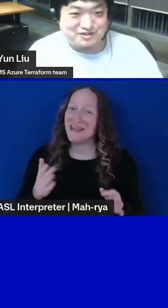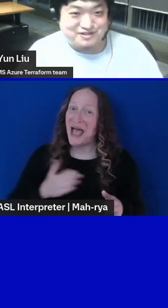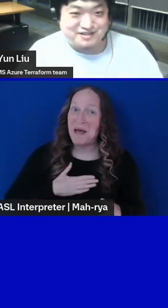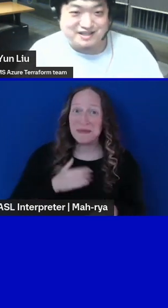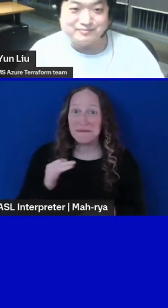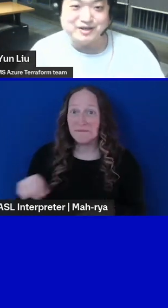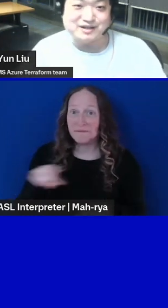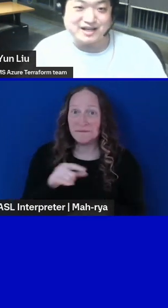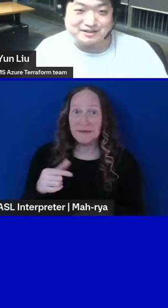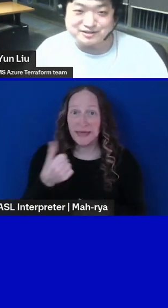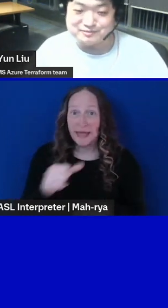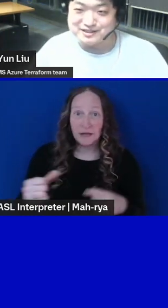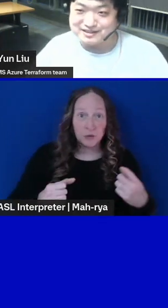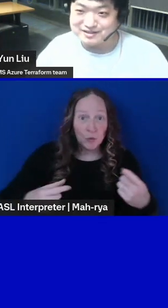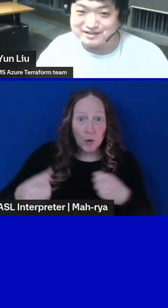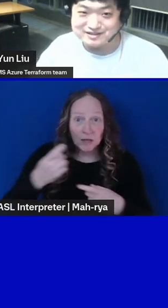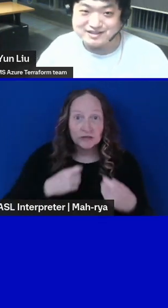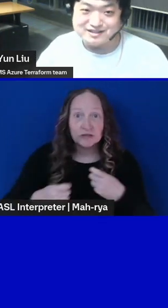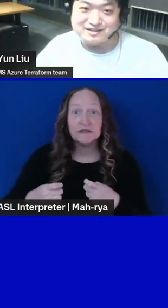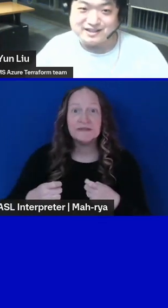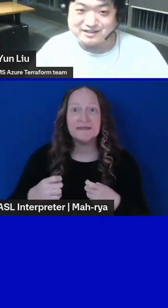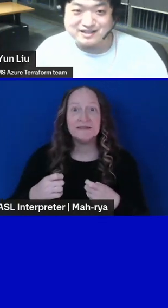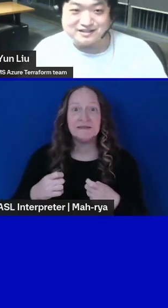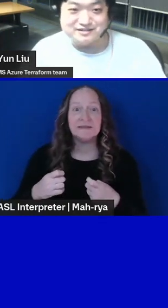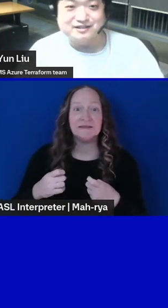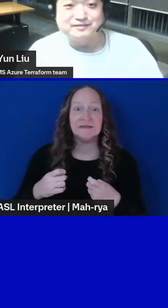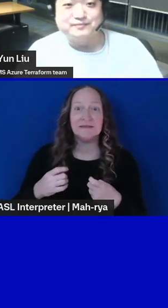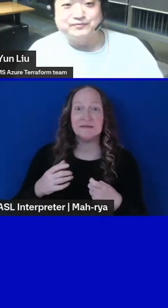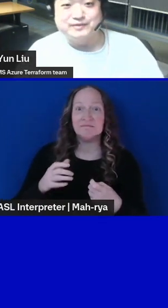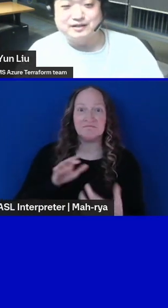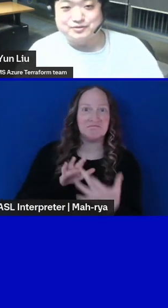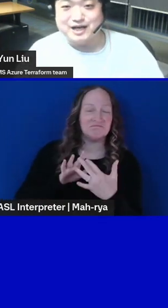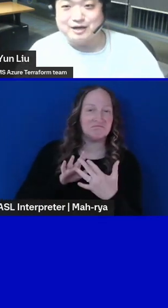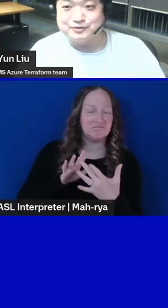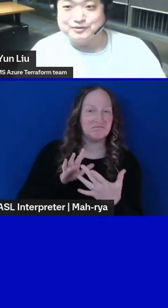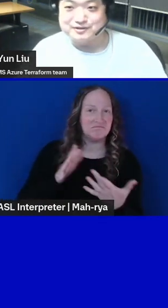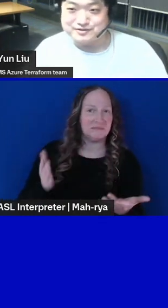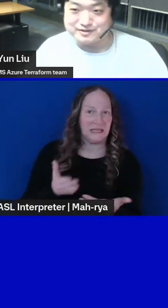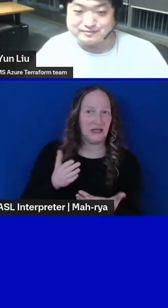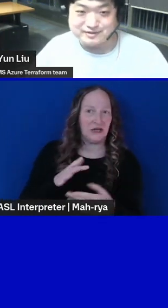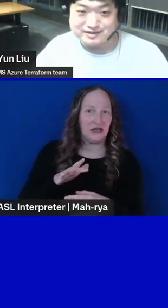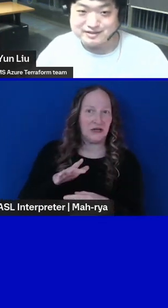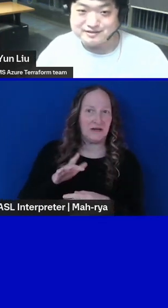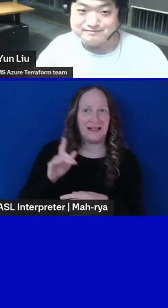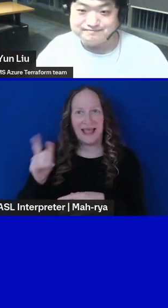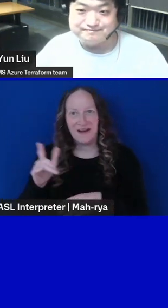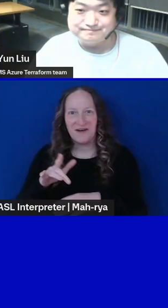any questions, and I'll count a bit later, and to help you answer them.